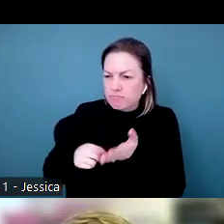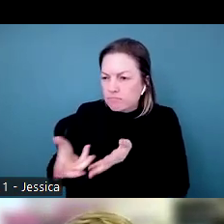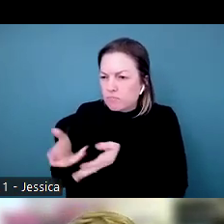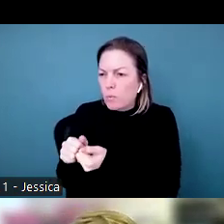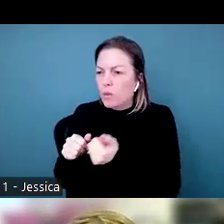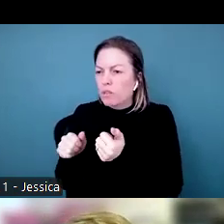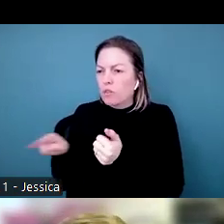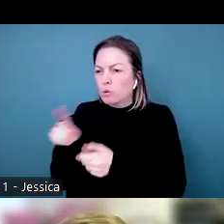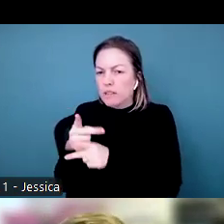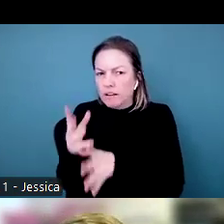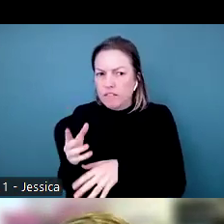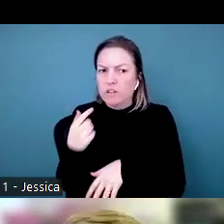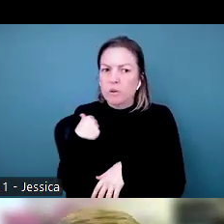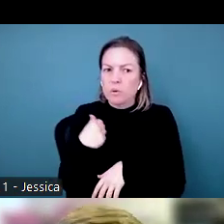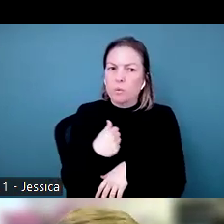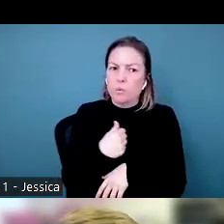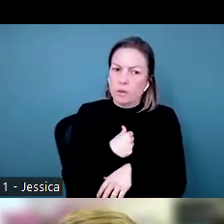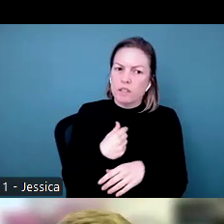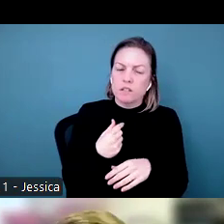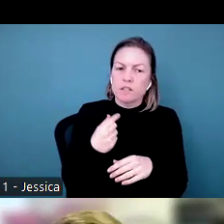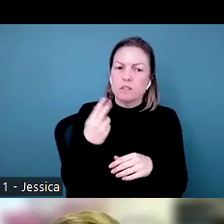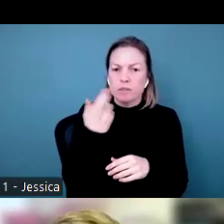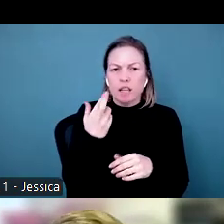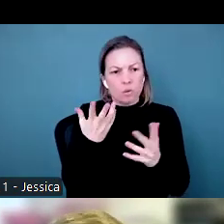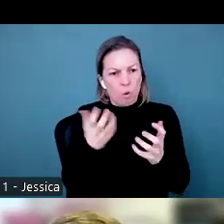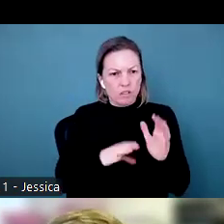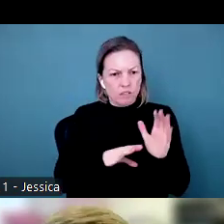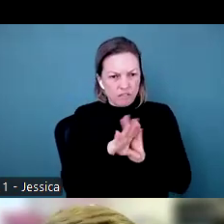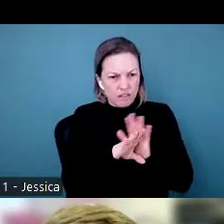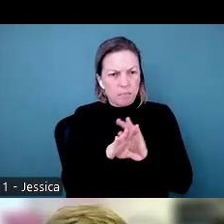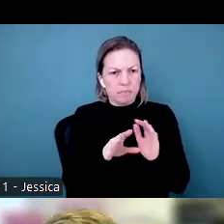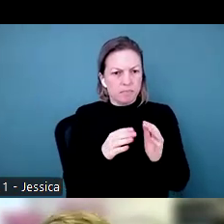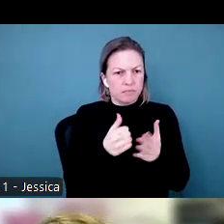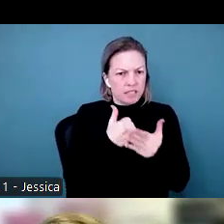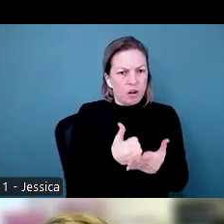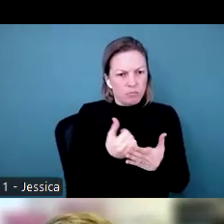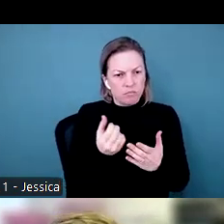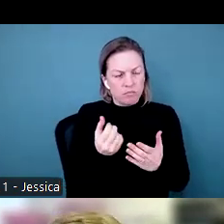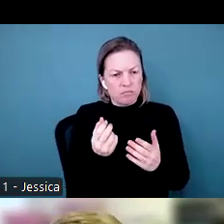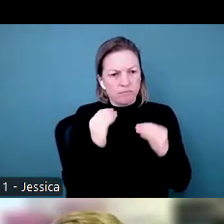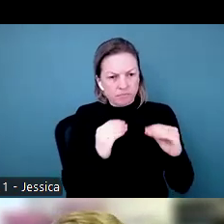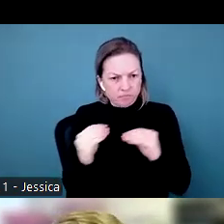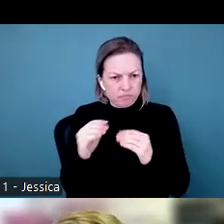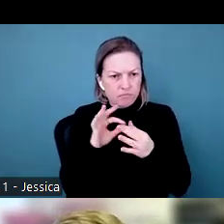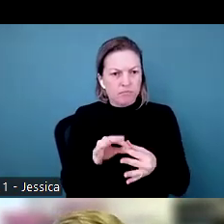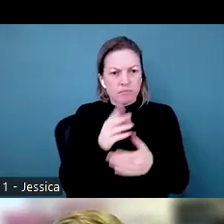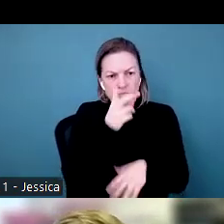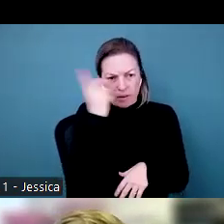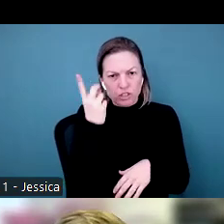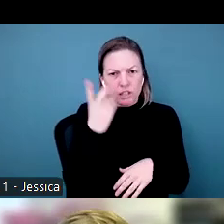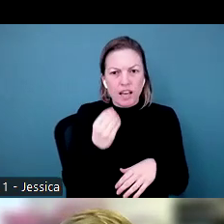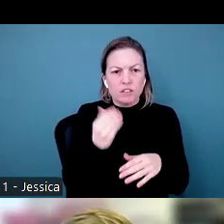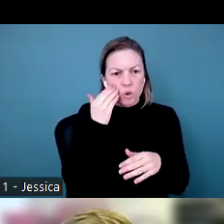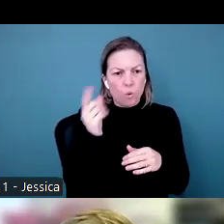foundational dementia care knowledge and gets around these common barriers and then directs people to establish resources.